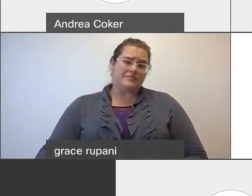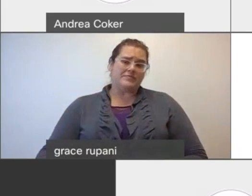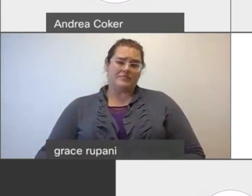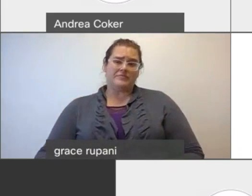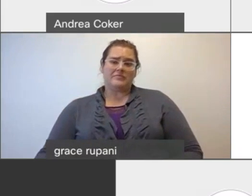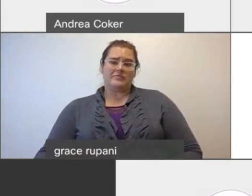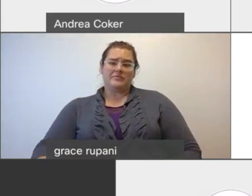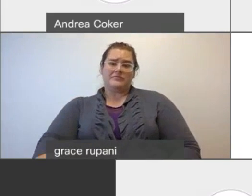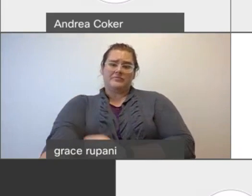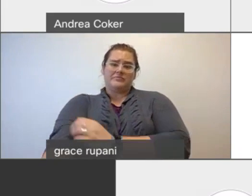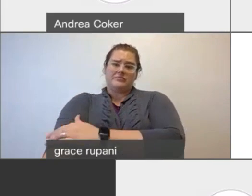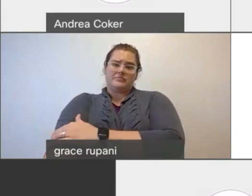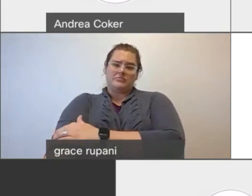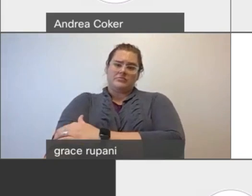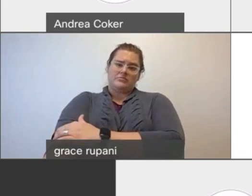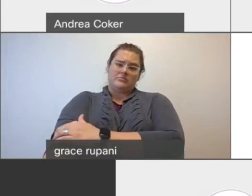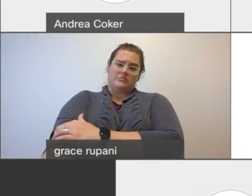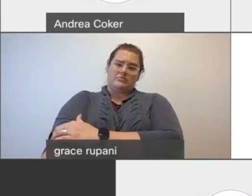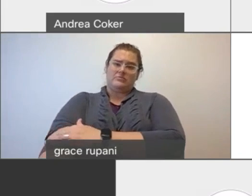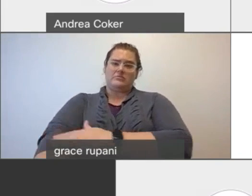hold on one second.